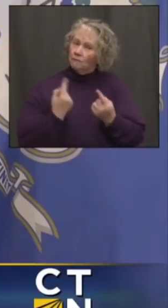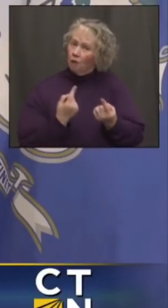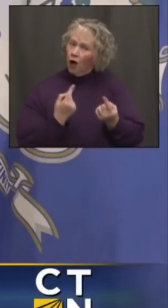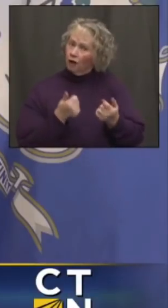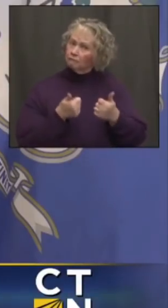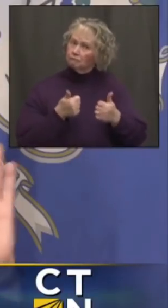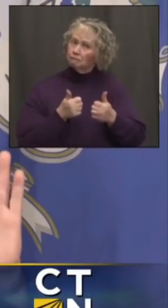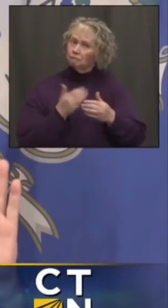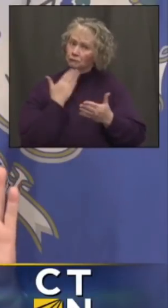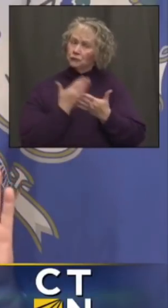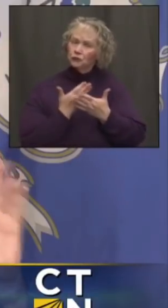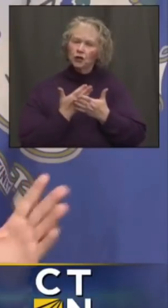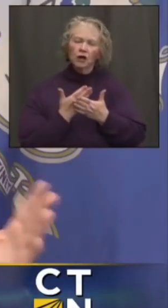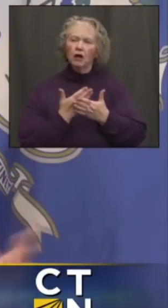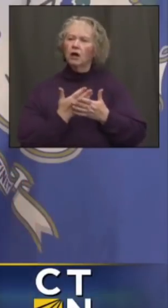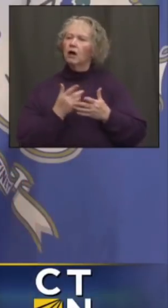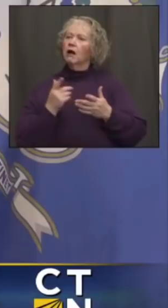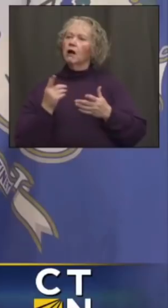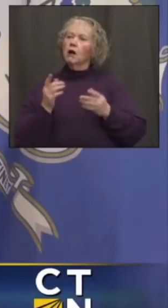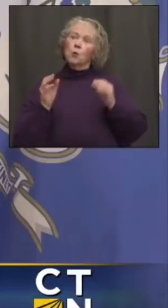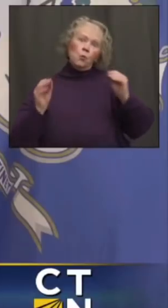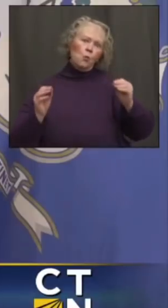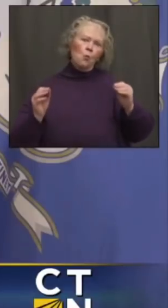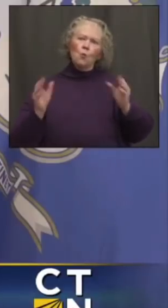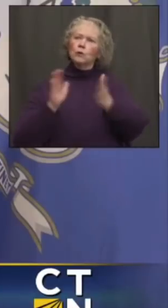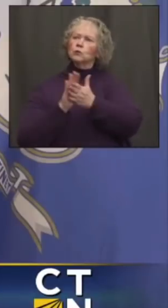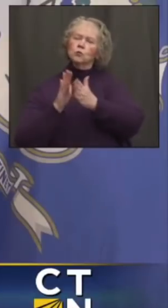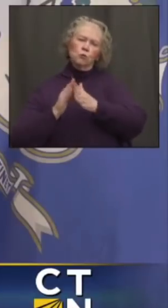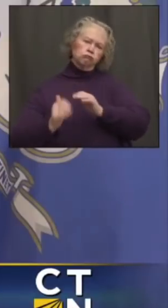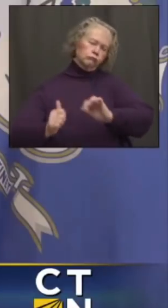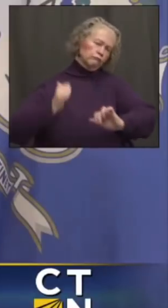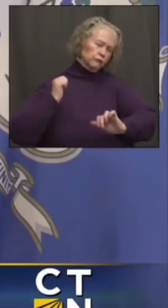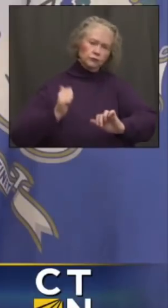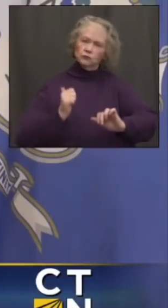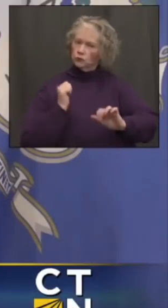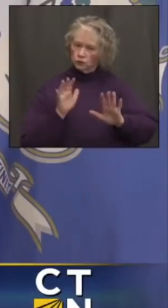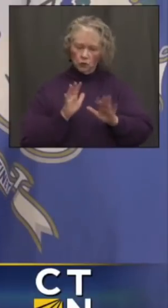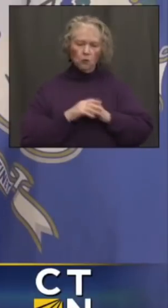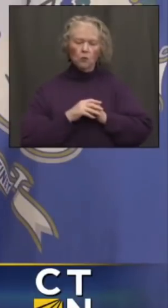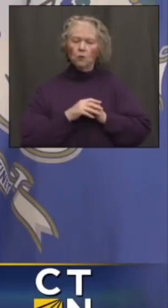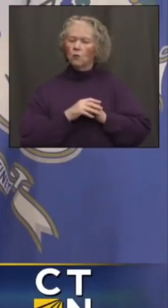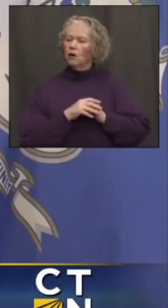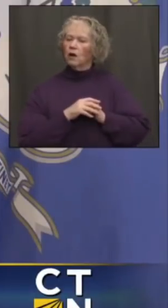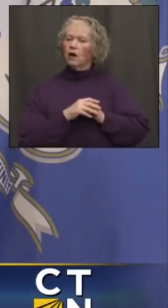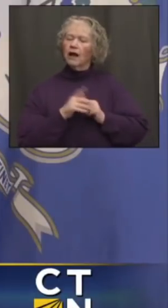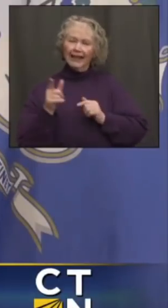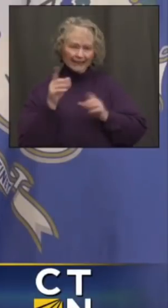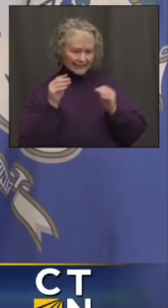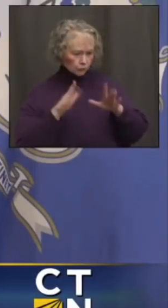schools are open for in-person learning, and a majority of them are full-time in-person